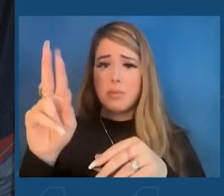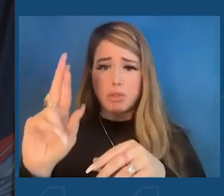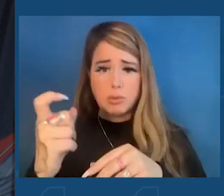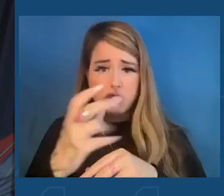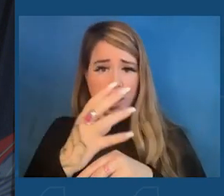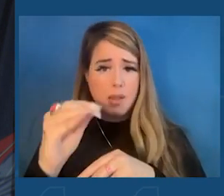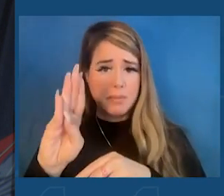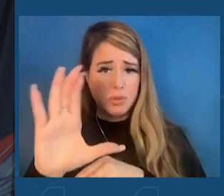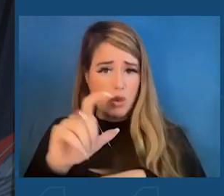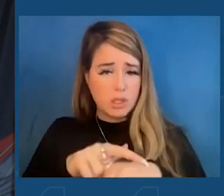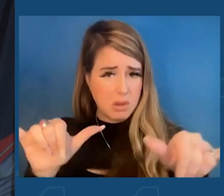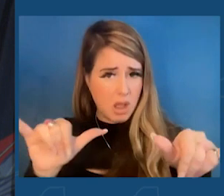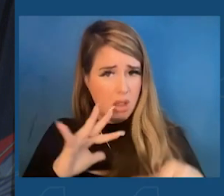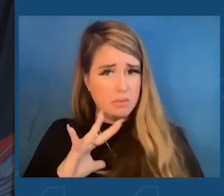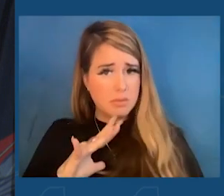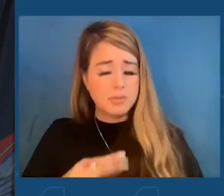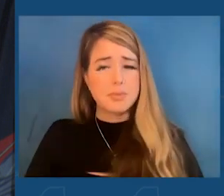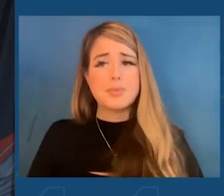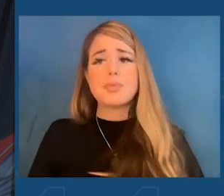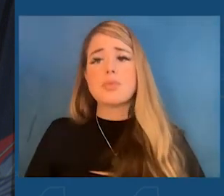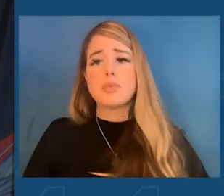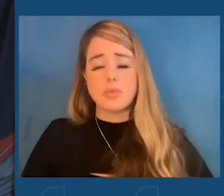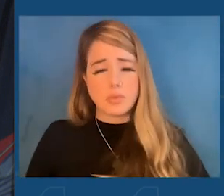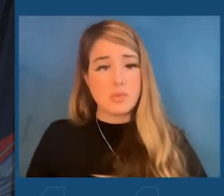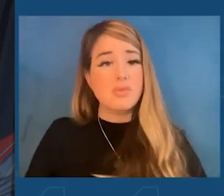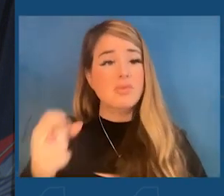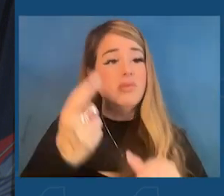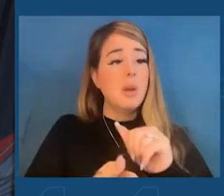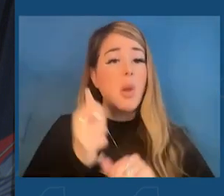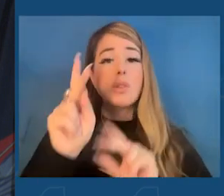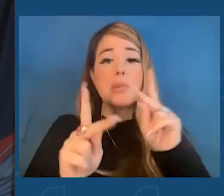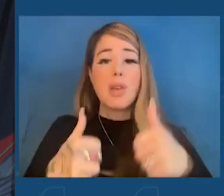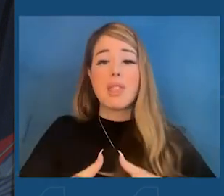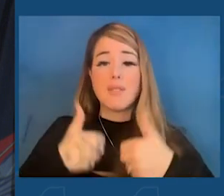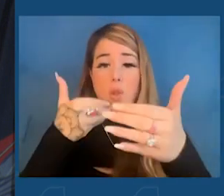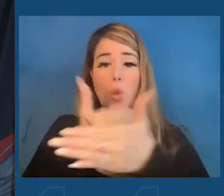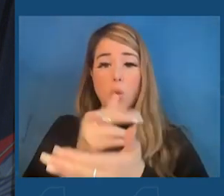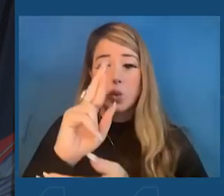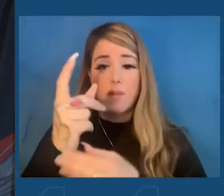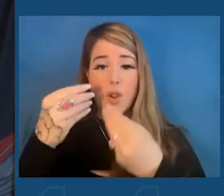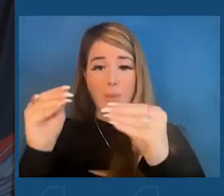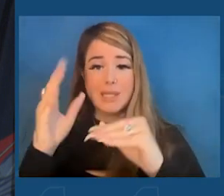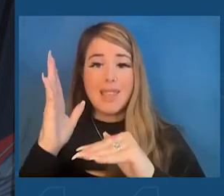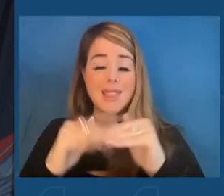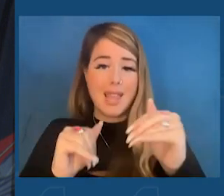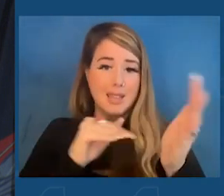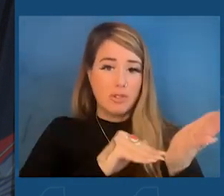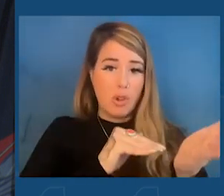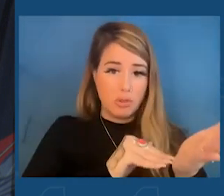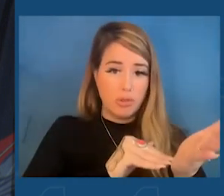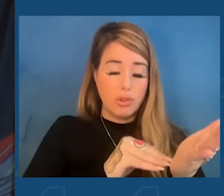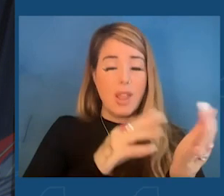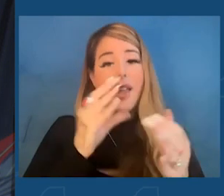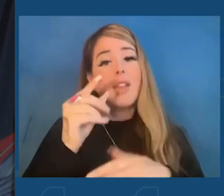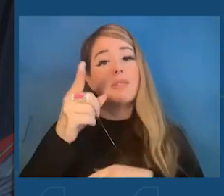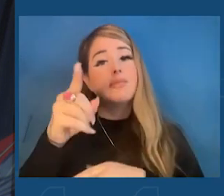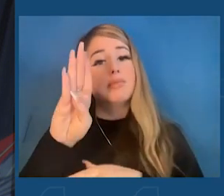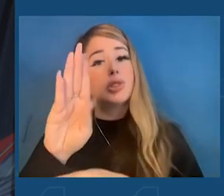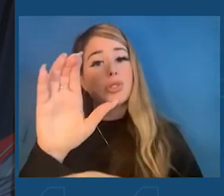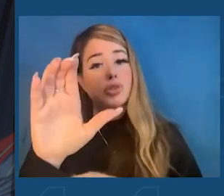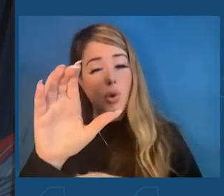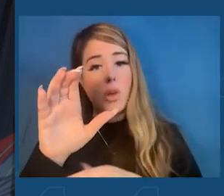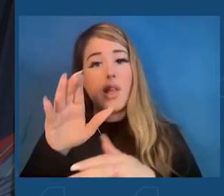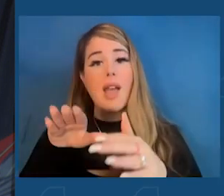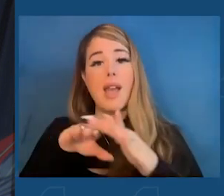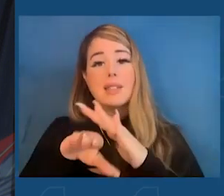control at the same time. Most people live closer to a pharmacy than they do their clinicians, and the Birth Control Access Act will